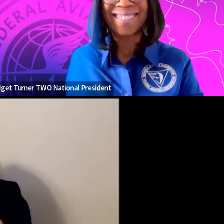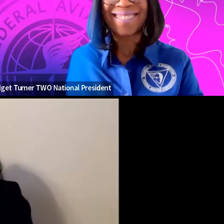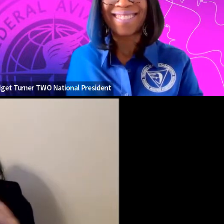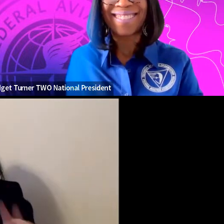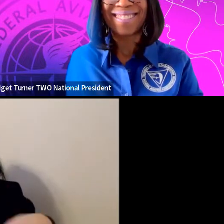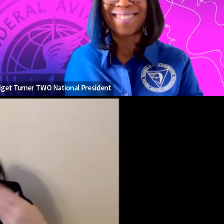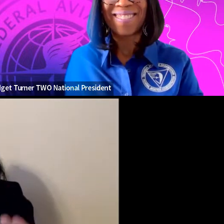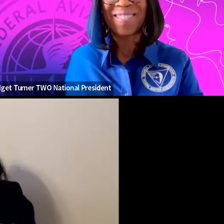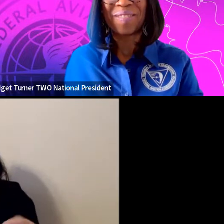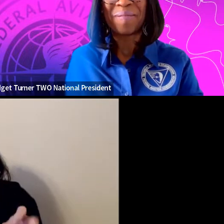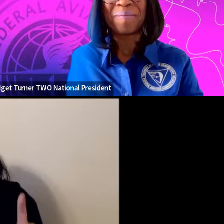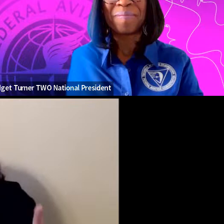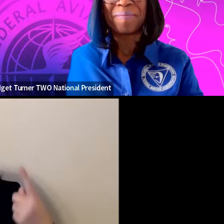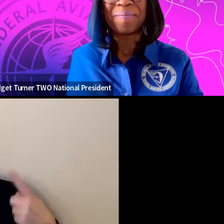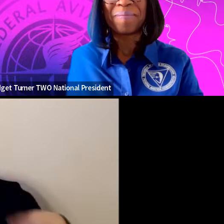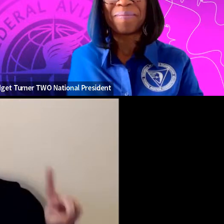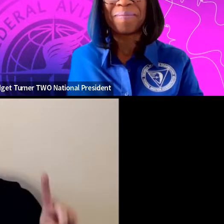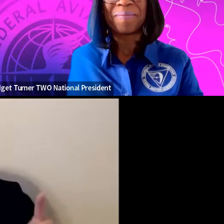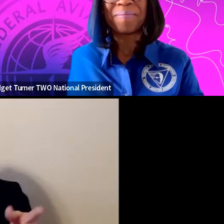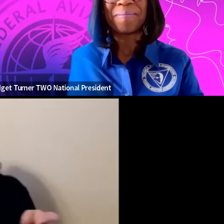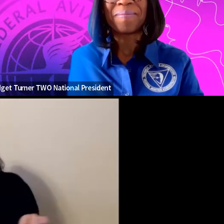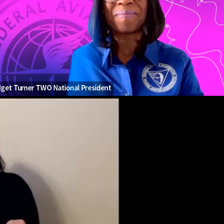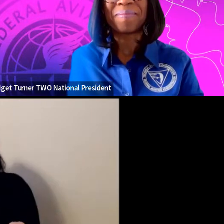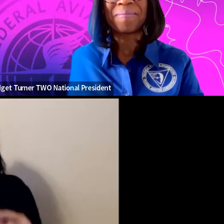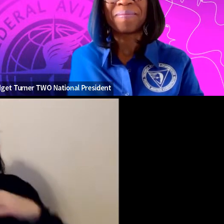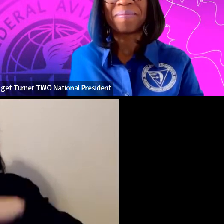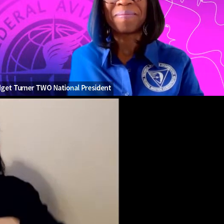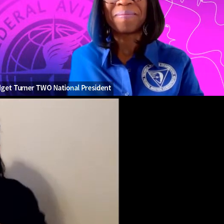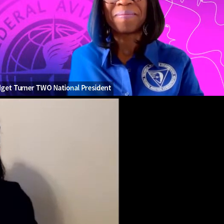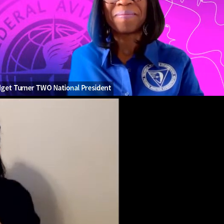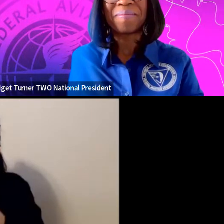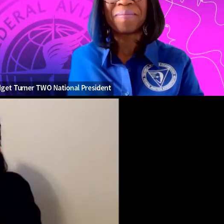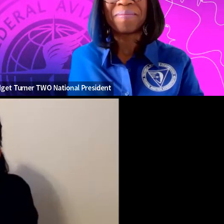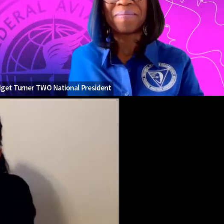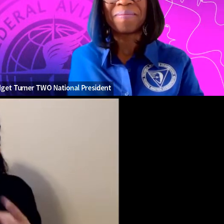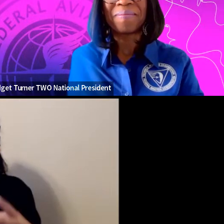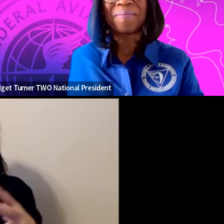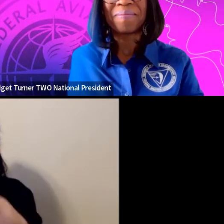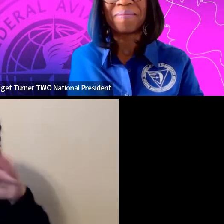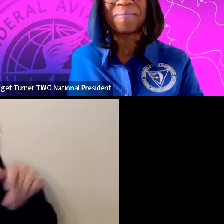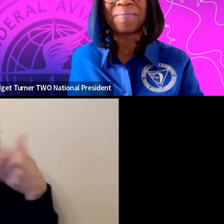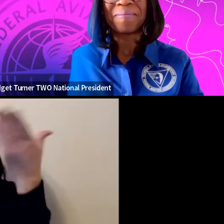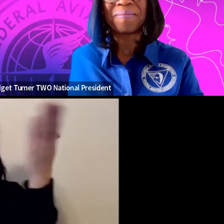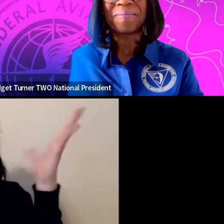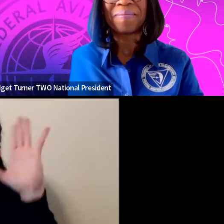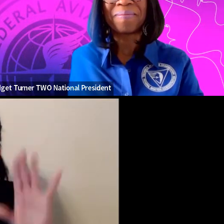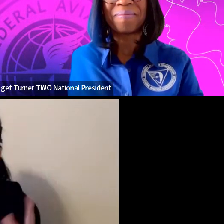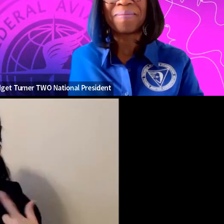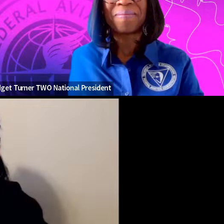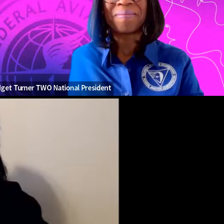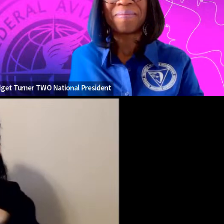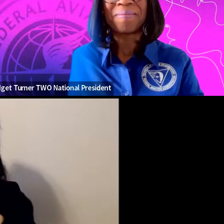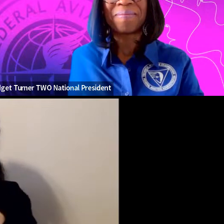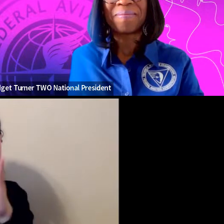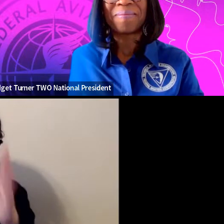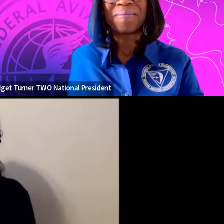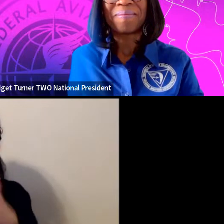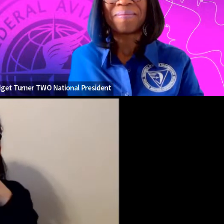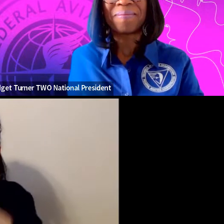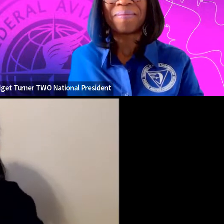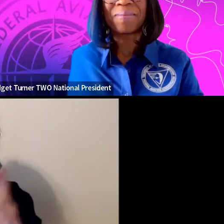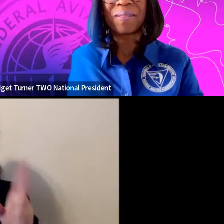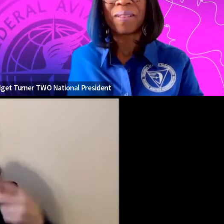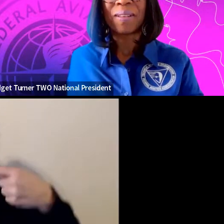them the opportunity to achieve a spot at the table and in our skies. As we begin to close out the Women's History Month, I ask